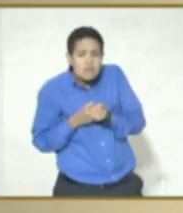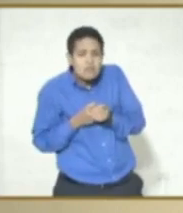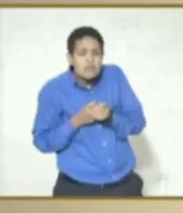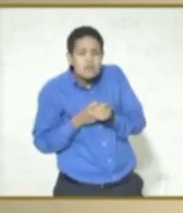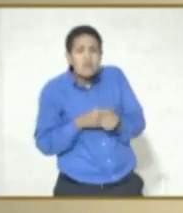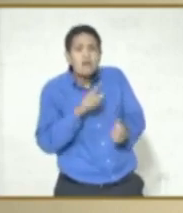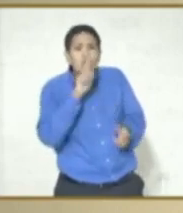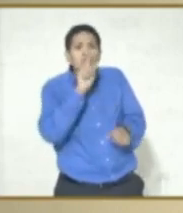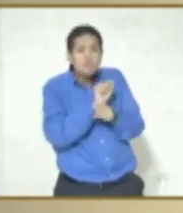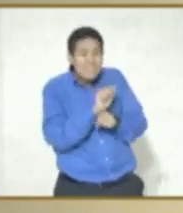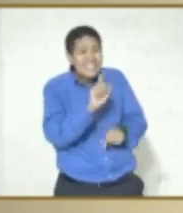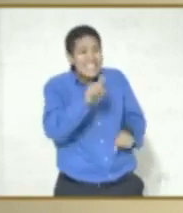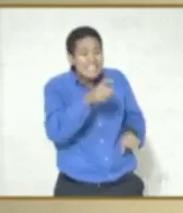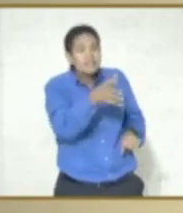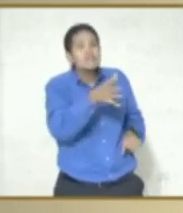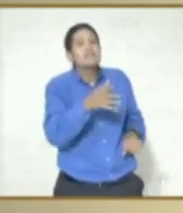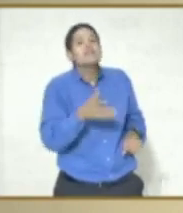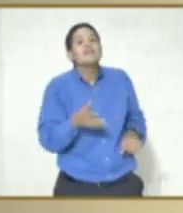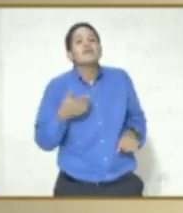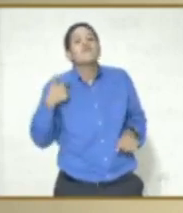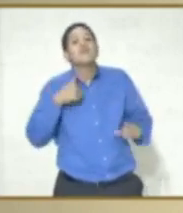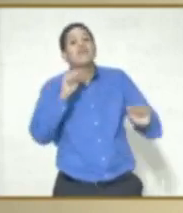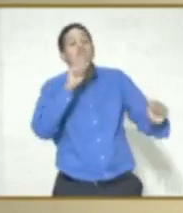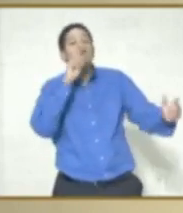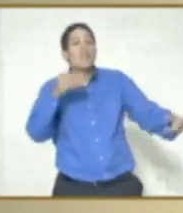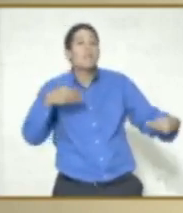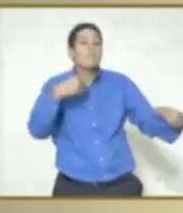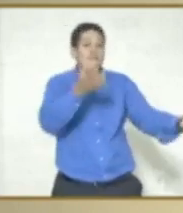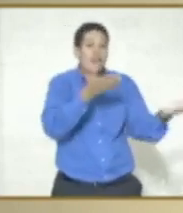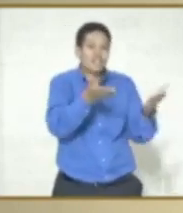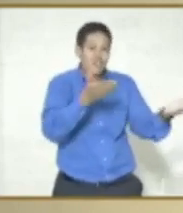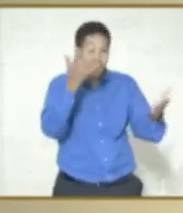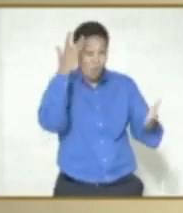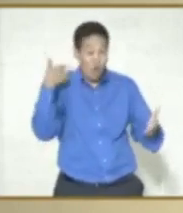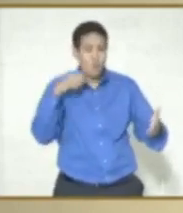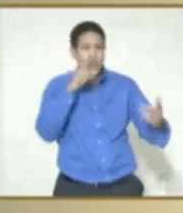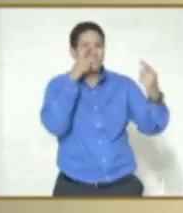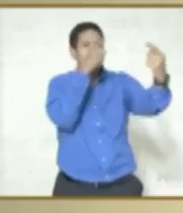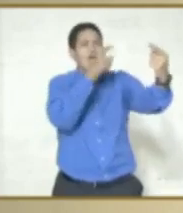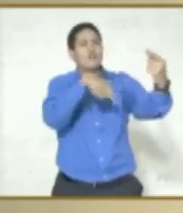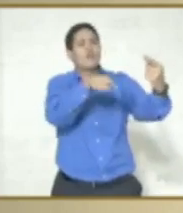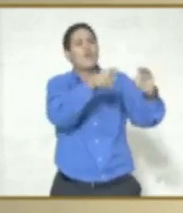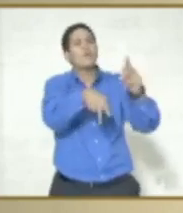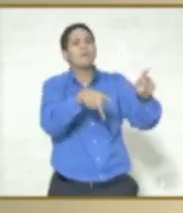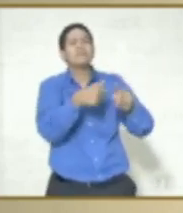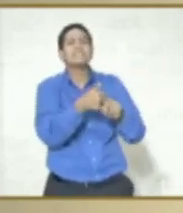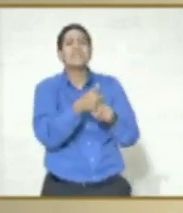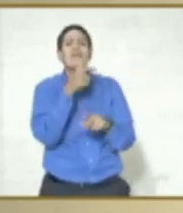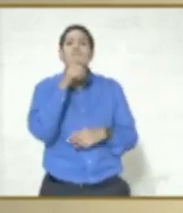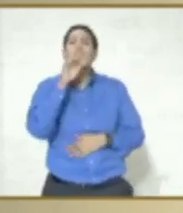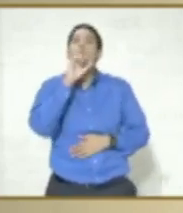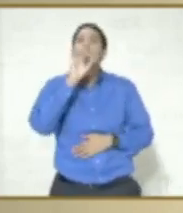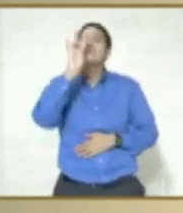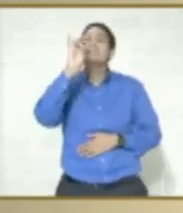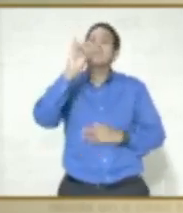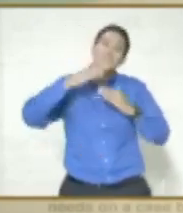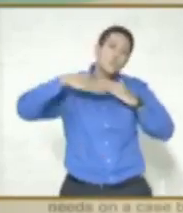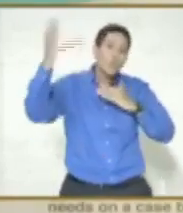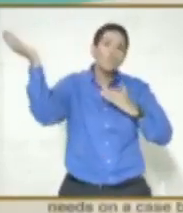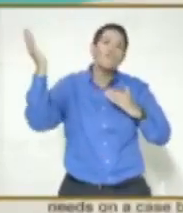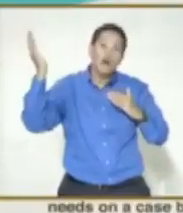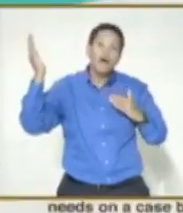and reality, is such that we can provide that service, because we want to target those persons 70 years and